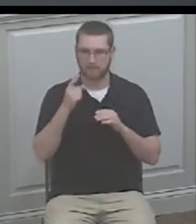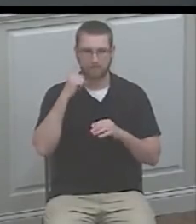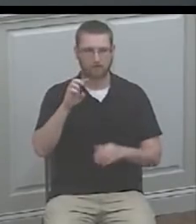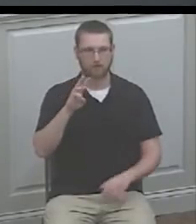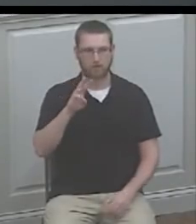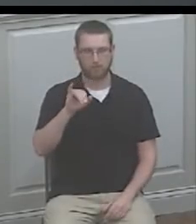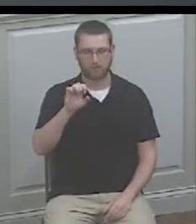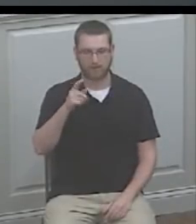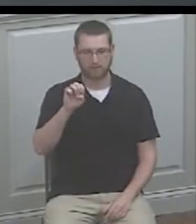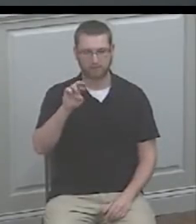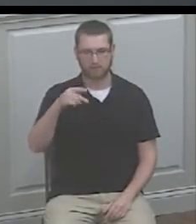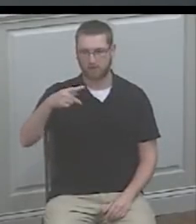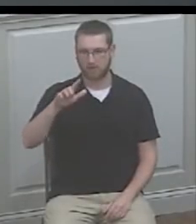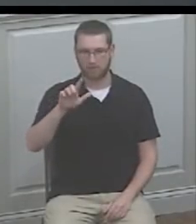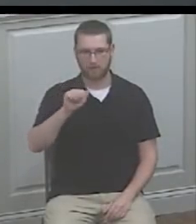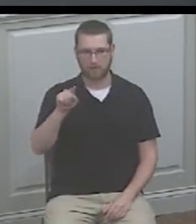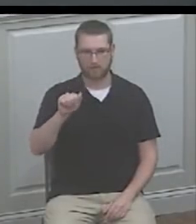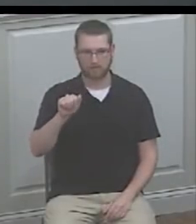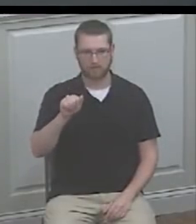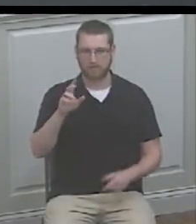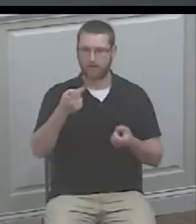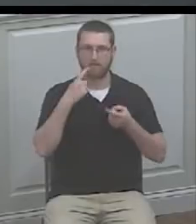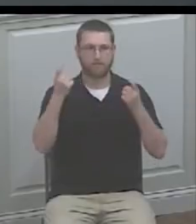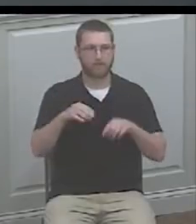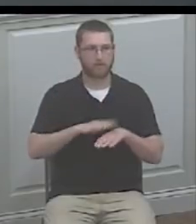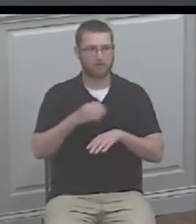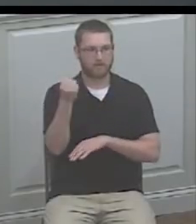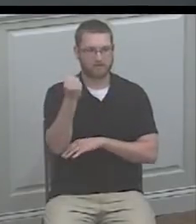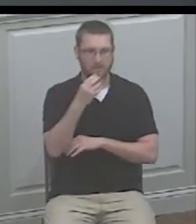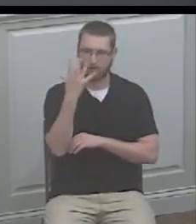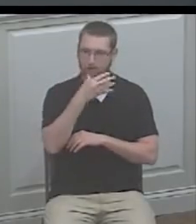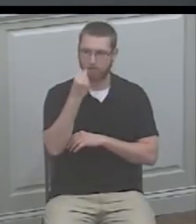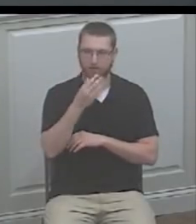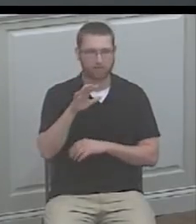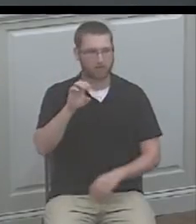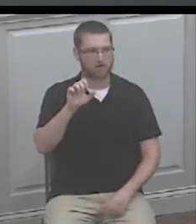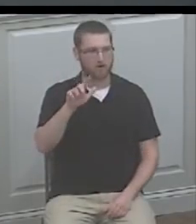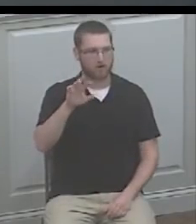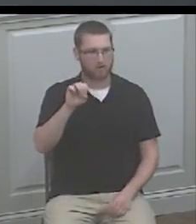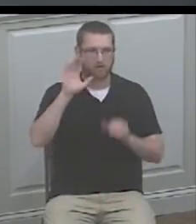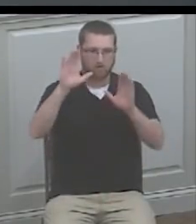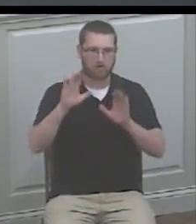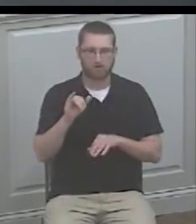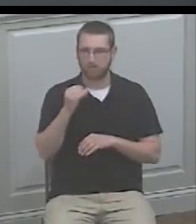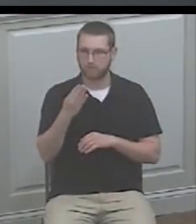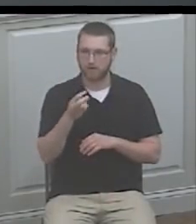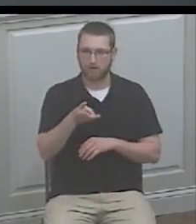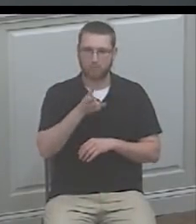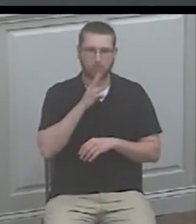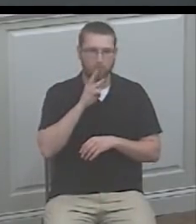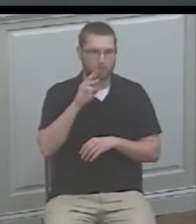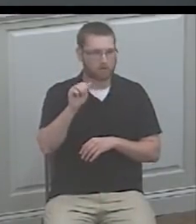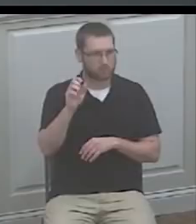We had an event there on Saturday, and it was beautiful, and Earl did a fantastic job, brought that water truck out